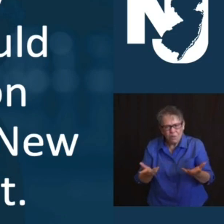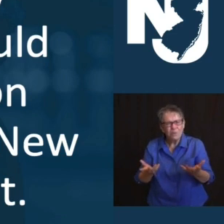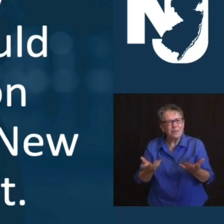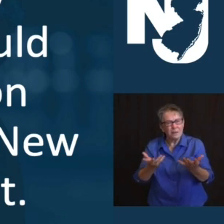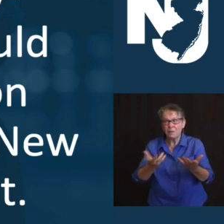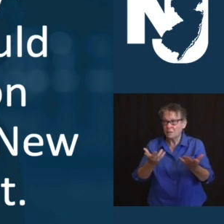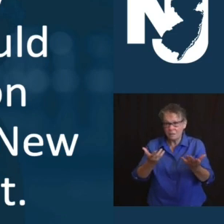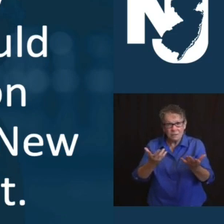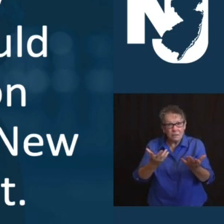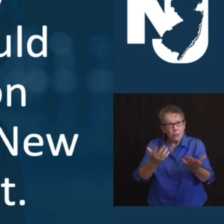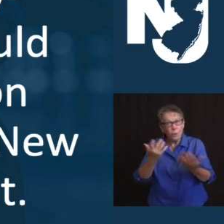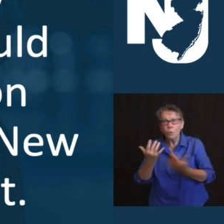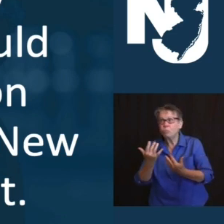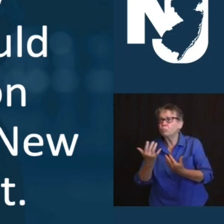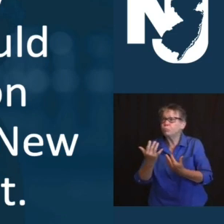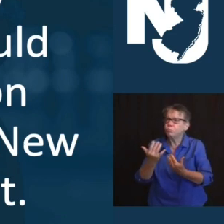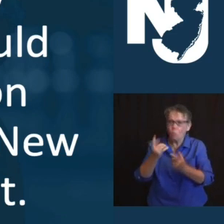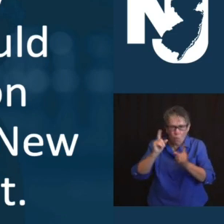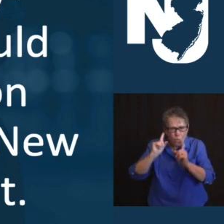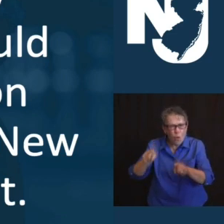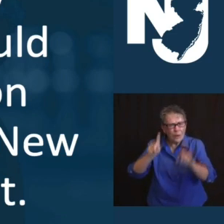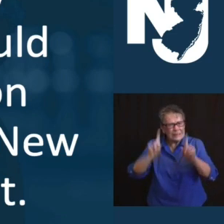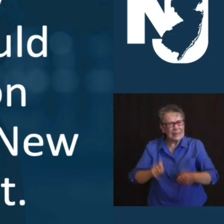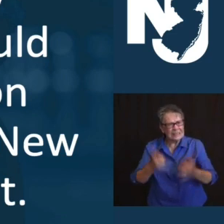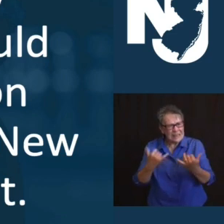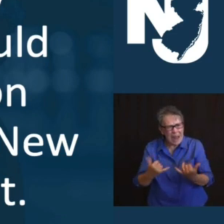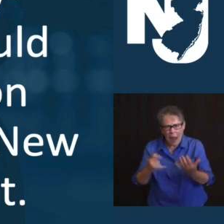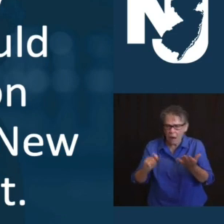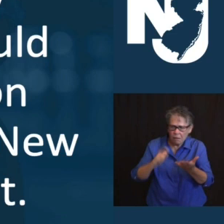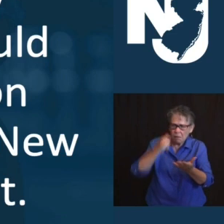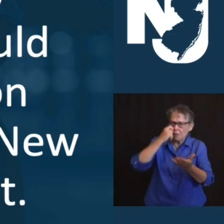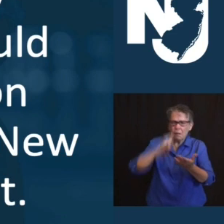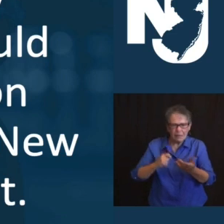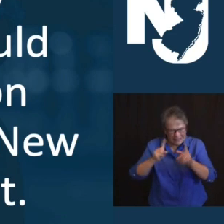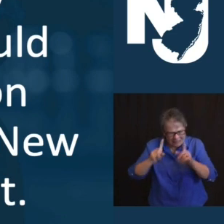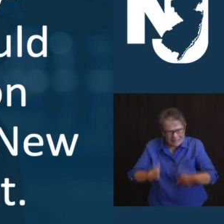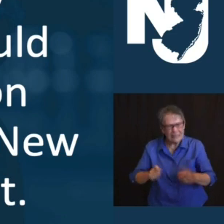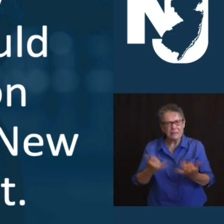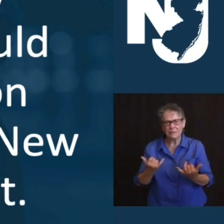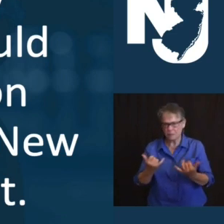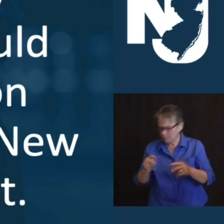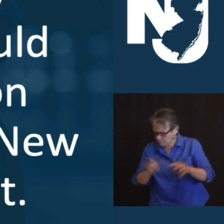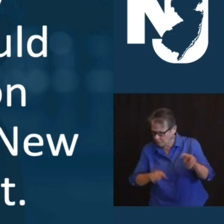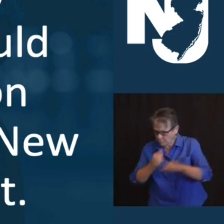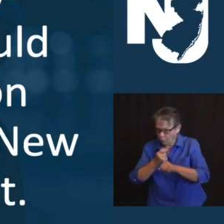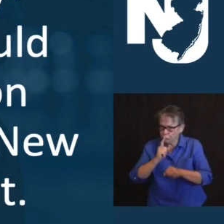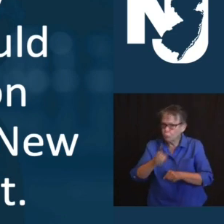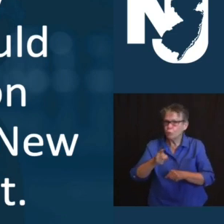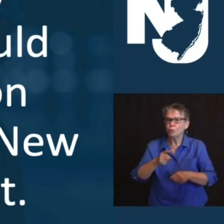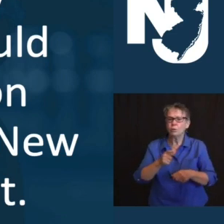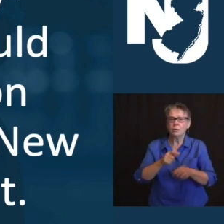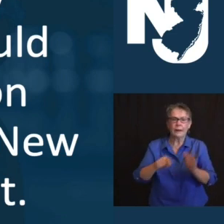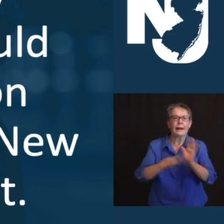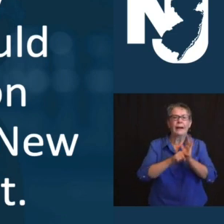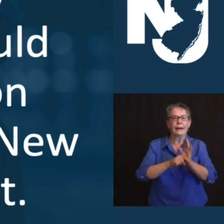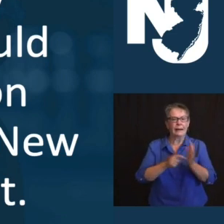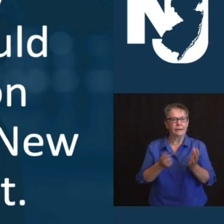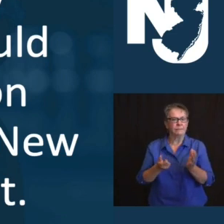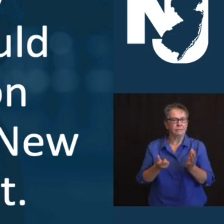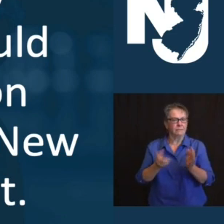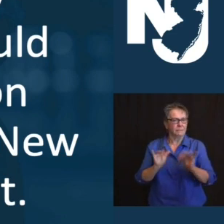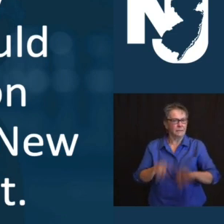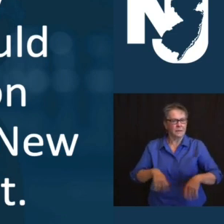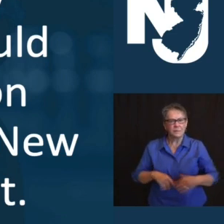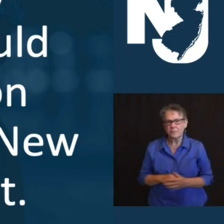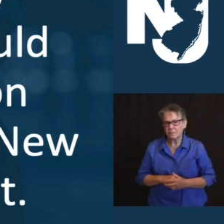So folks, go out and get tested. It's there for you. Next, I am pleased to announce another slate of